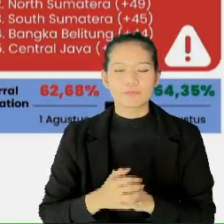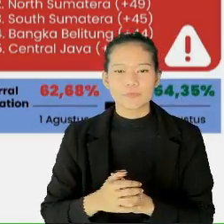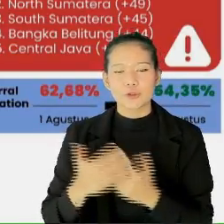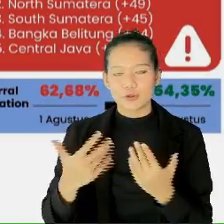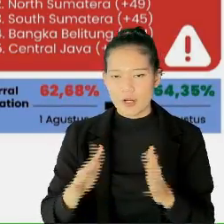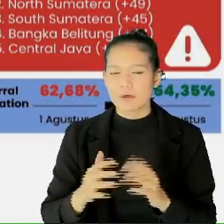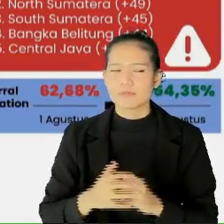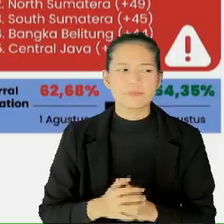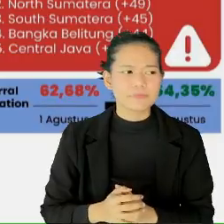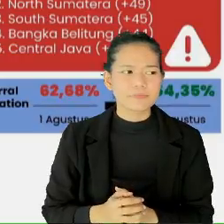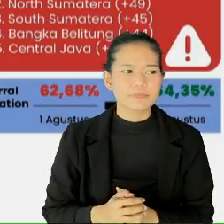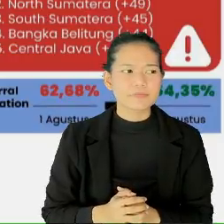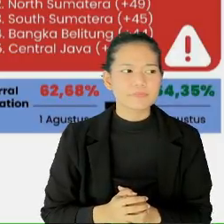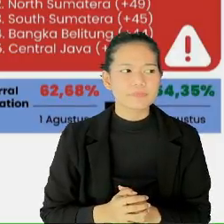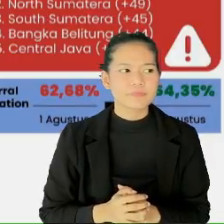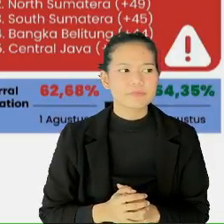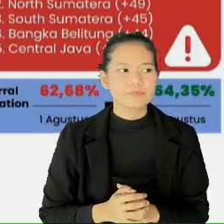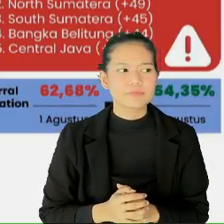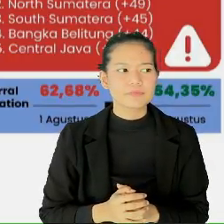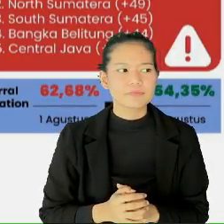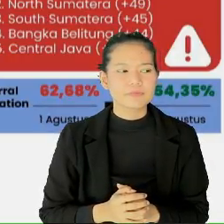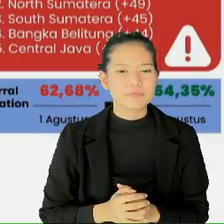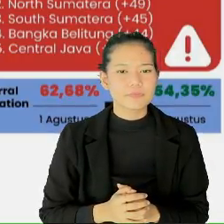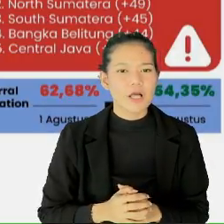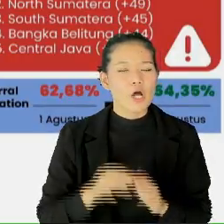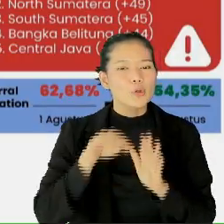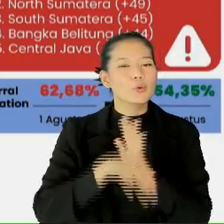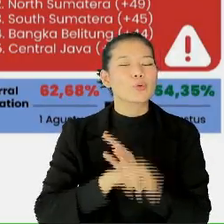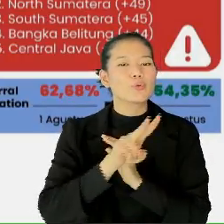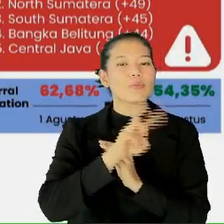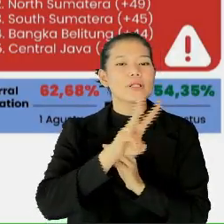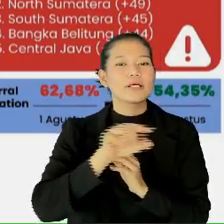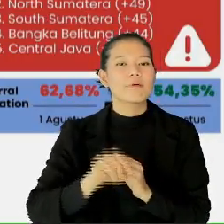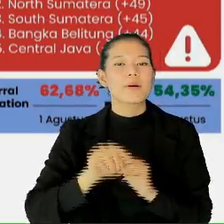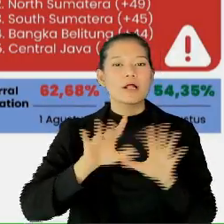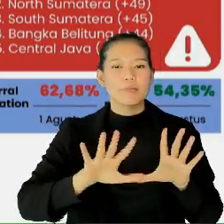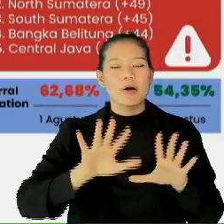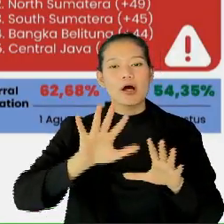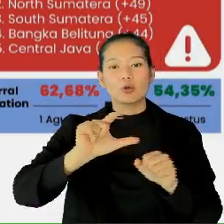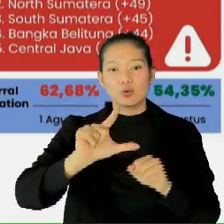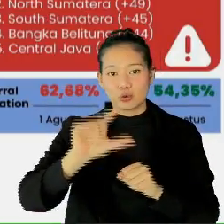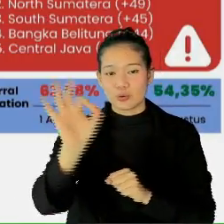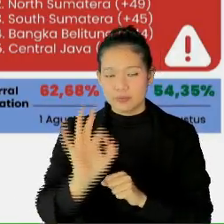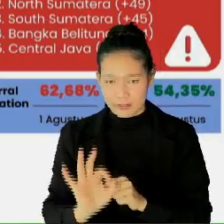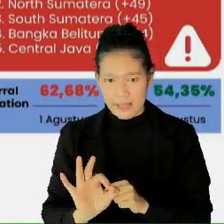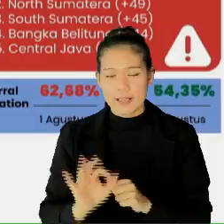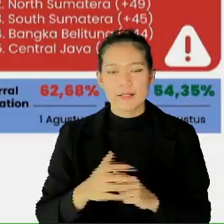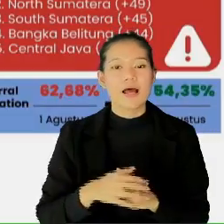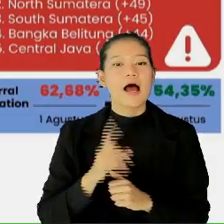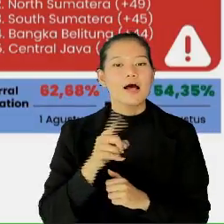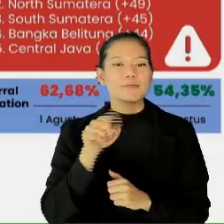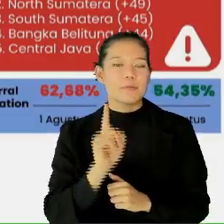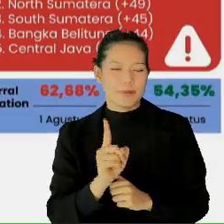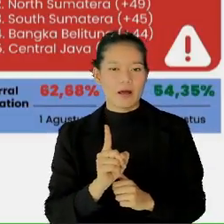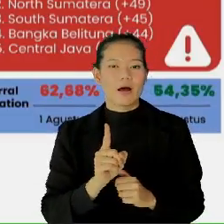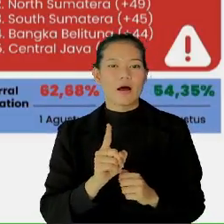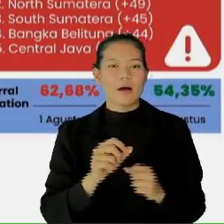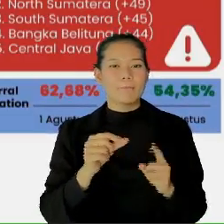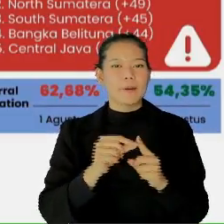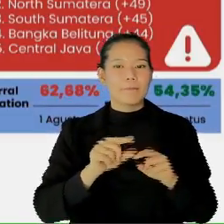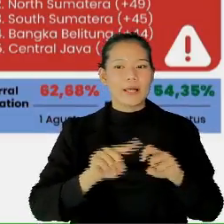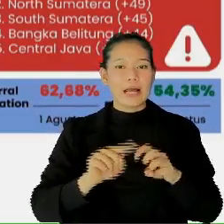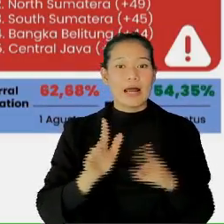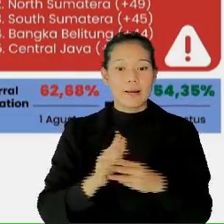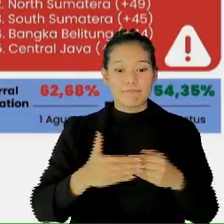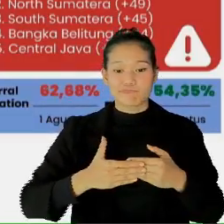23.57%. Nevertheless, the government will still need to continue PPKM level 4 to 2